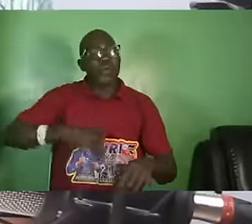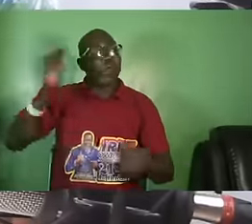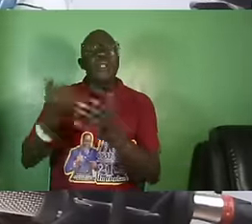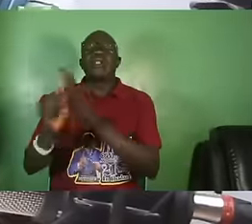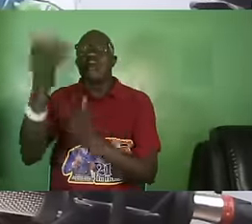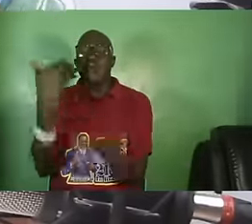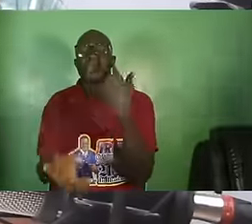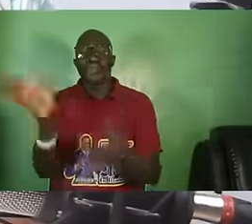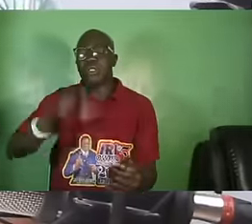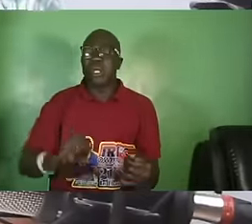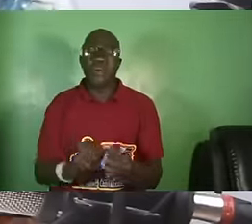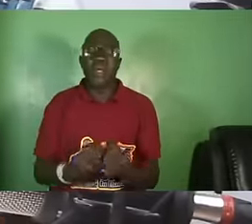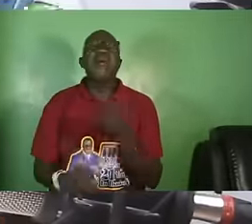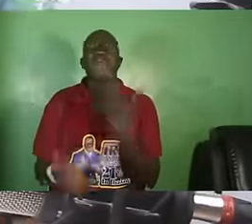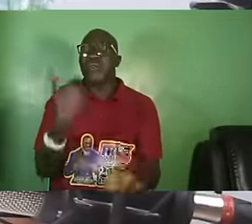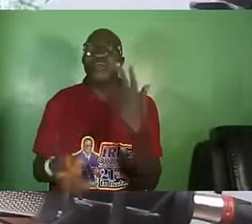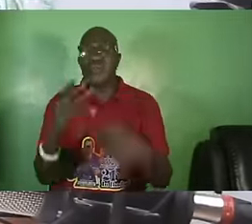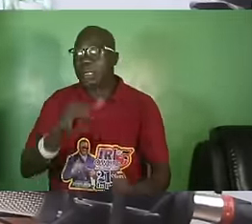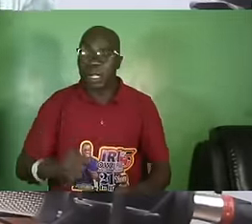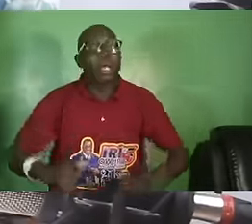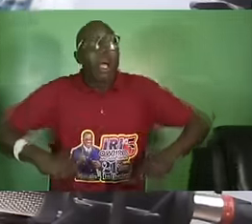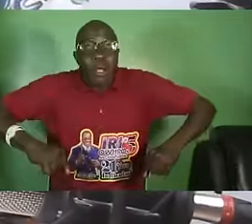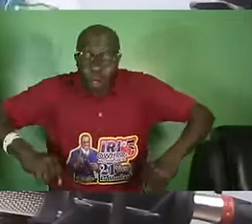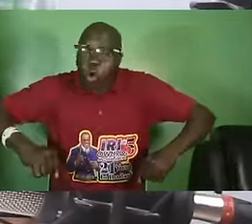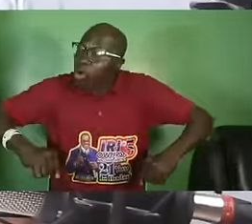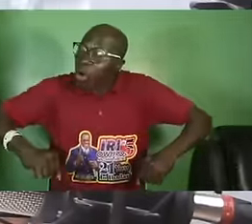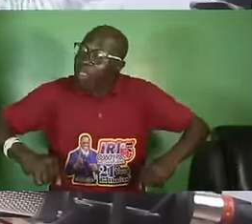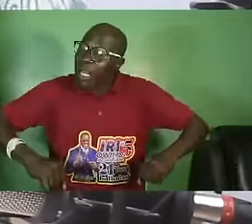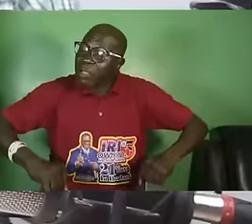Now consider that with fire. Consider that with fire. Oh yeah.